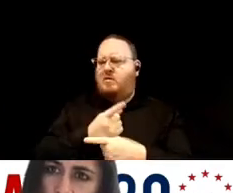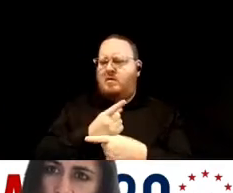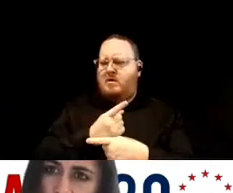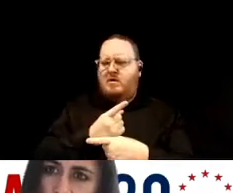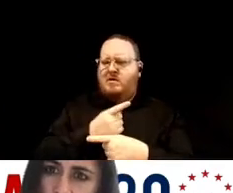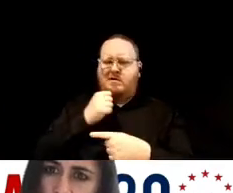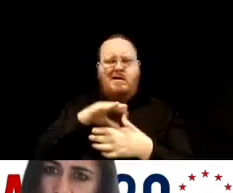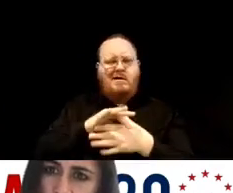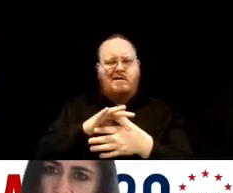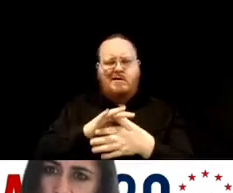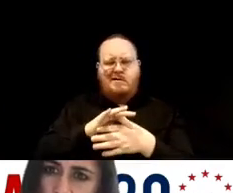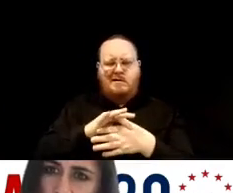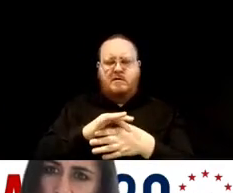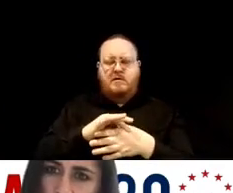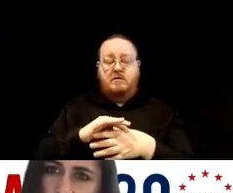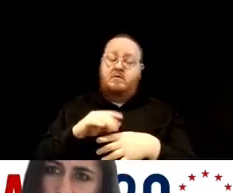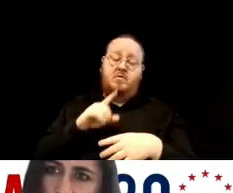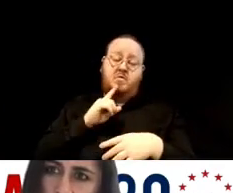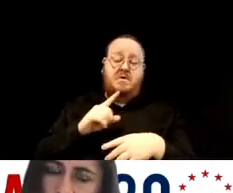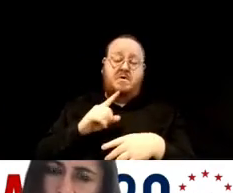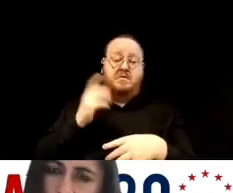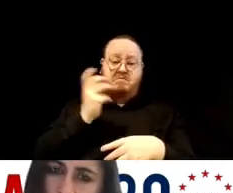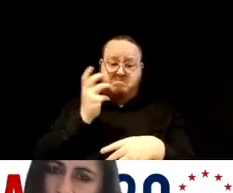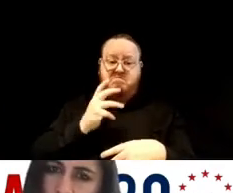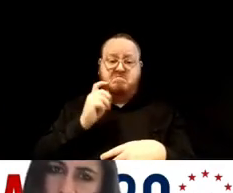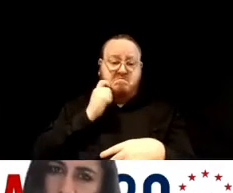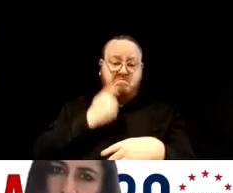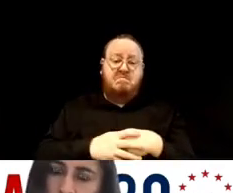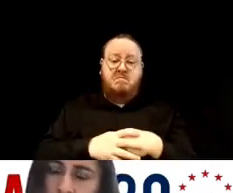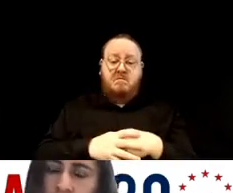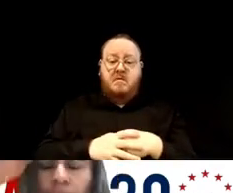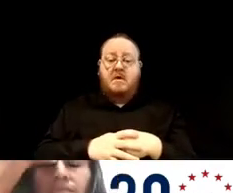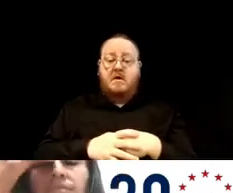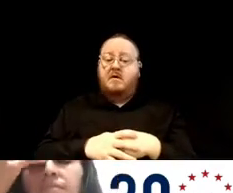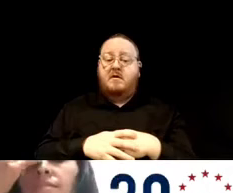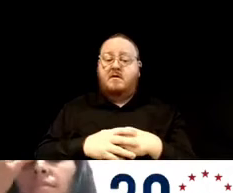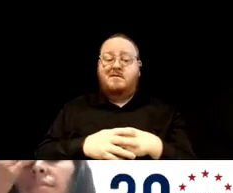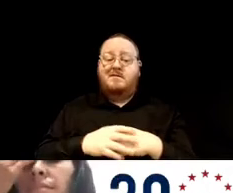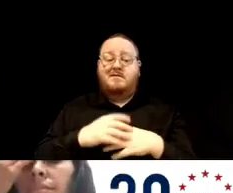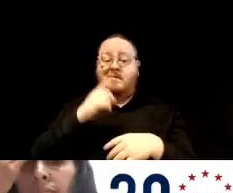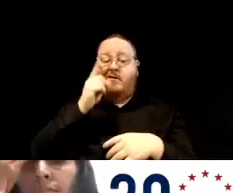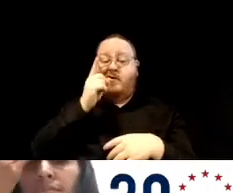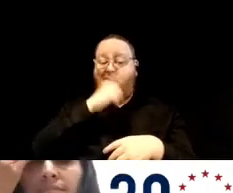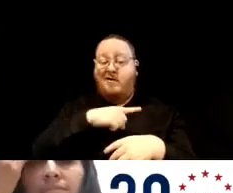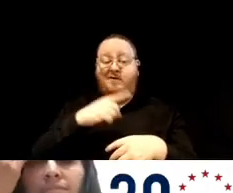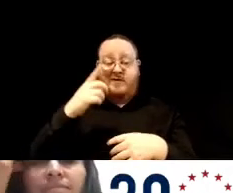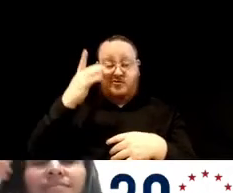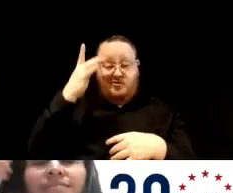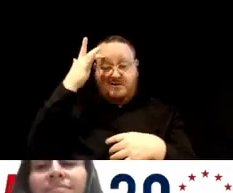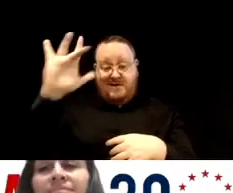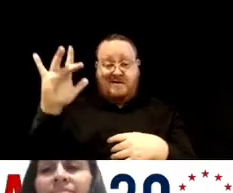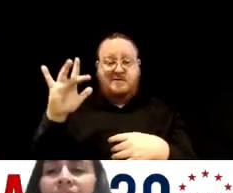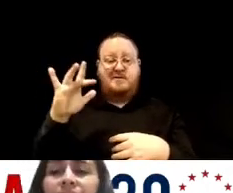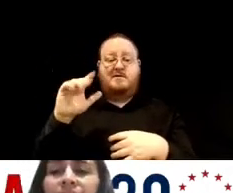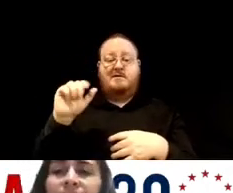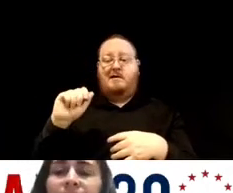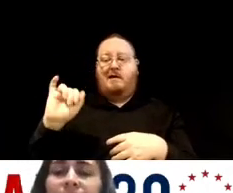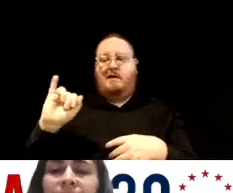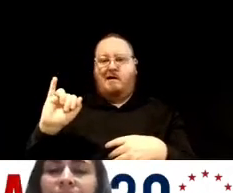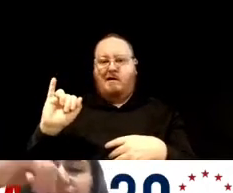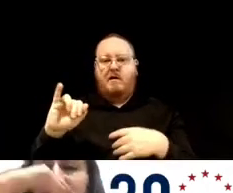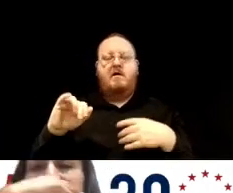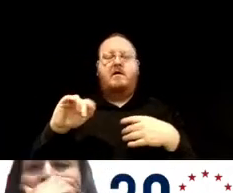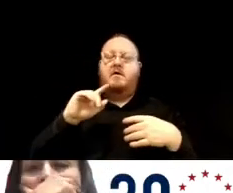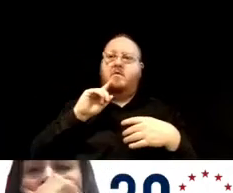sentence, which is pretty incredible. I mean, it's artificial intelligence. It's learning as it goes. So